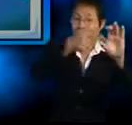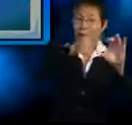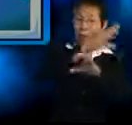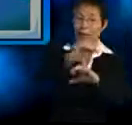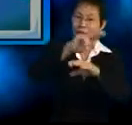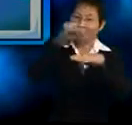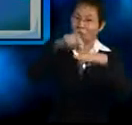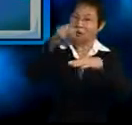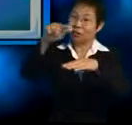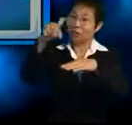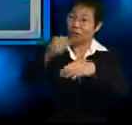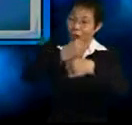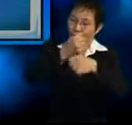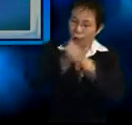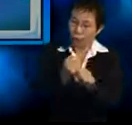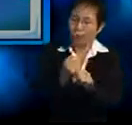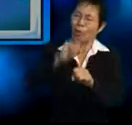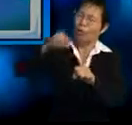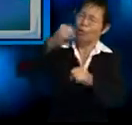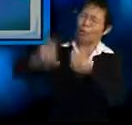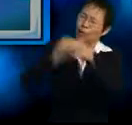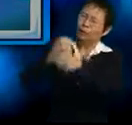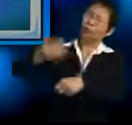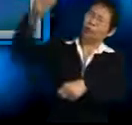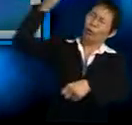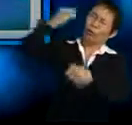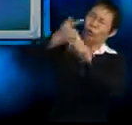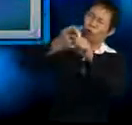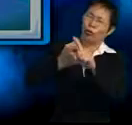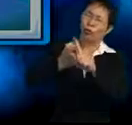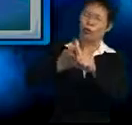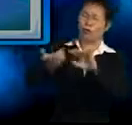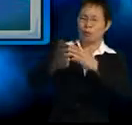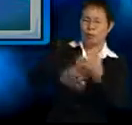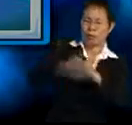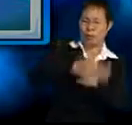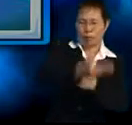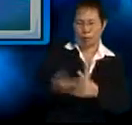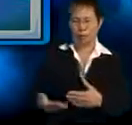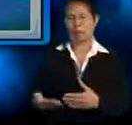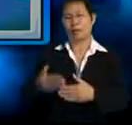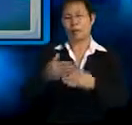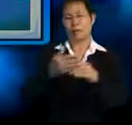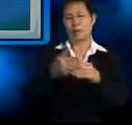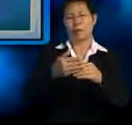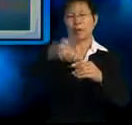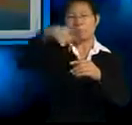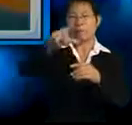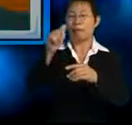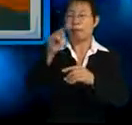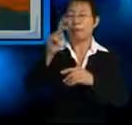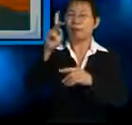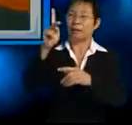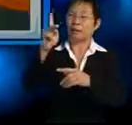Petroleum and natural gas were formed millions of years ago from decaying organic matter such as phytoplankton